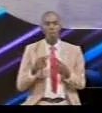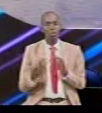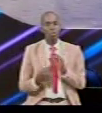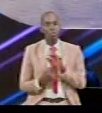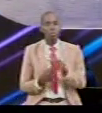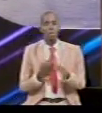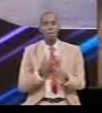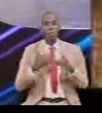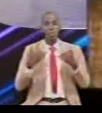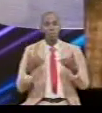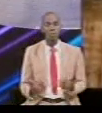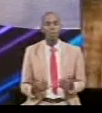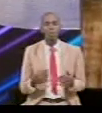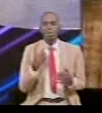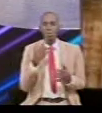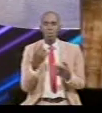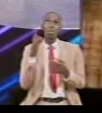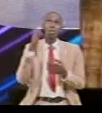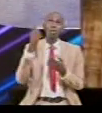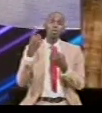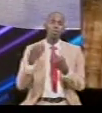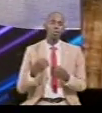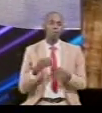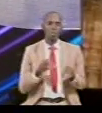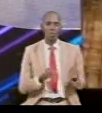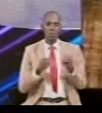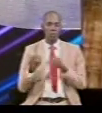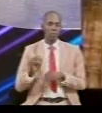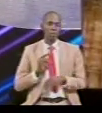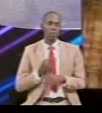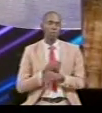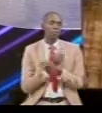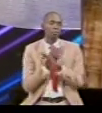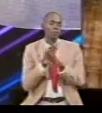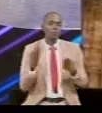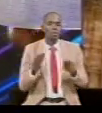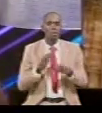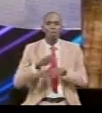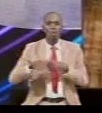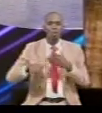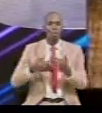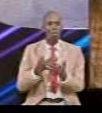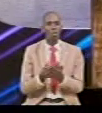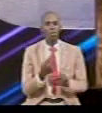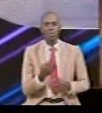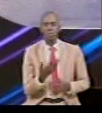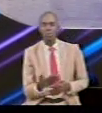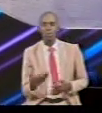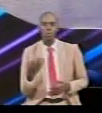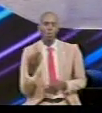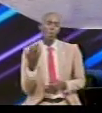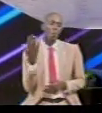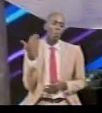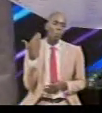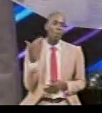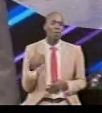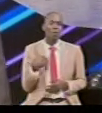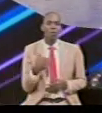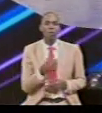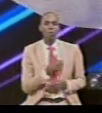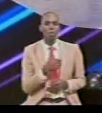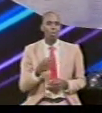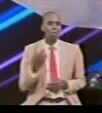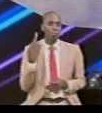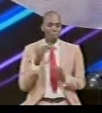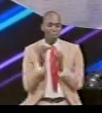now he comes and he sets us free. And so all those things of the past that we were bound with,